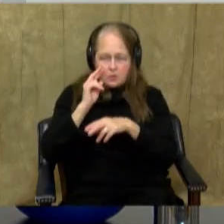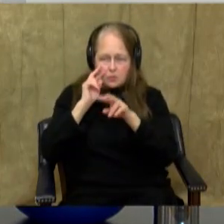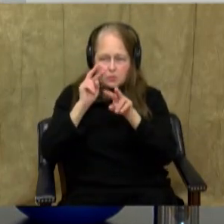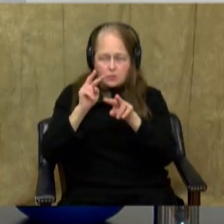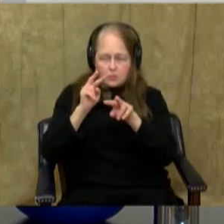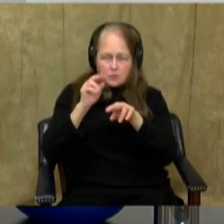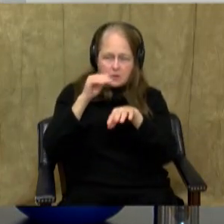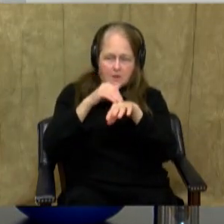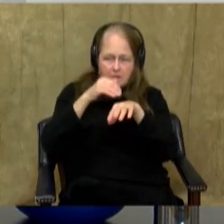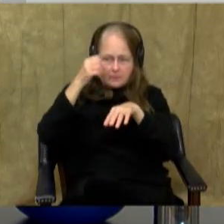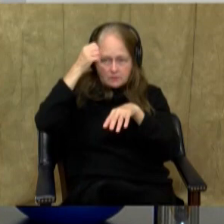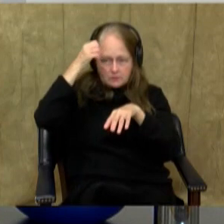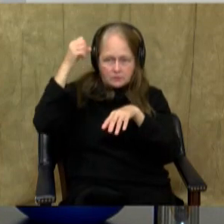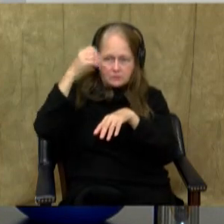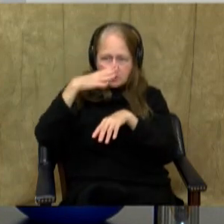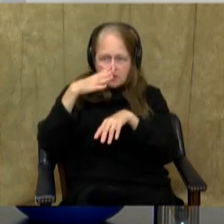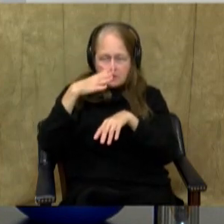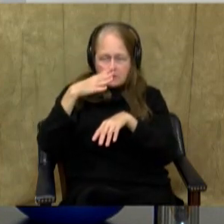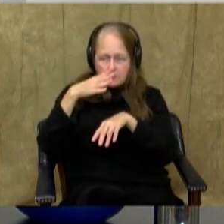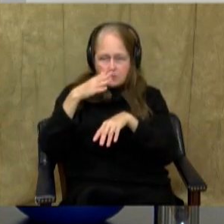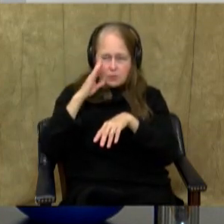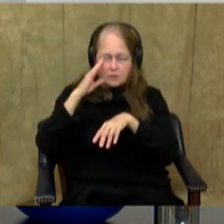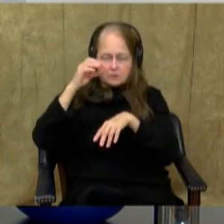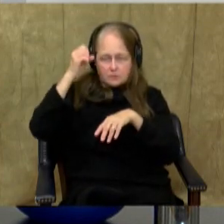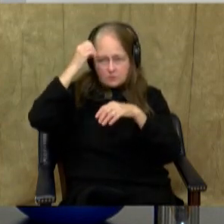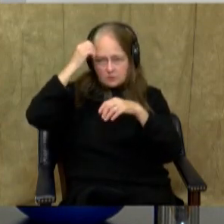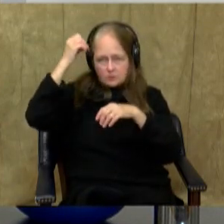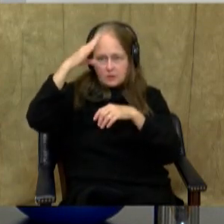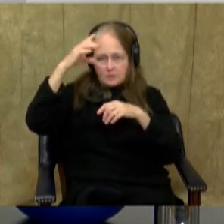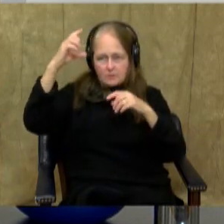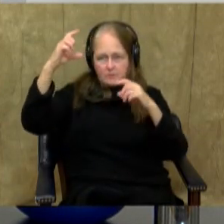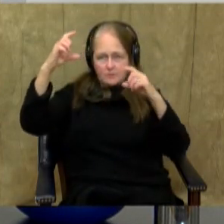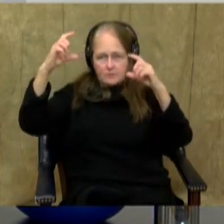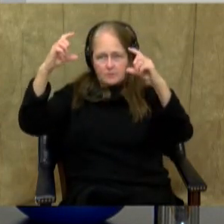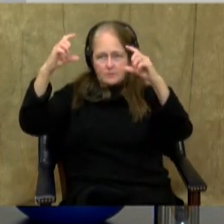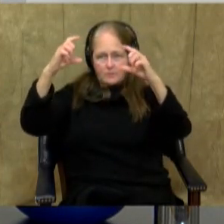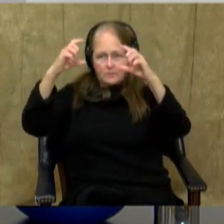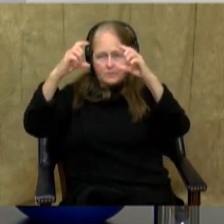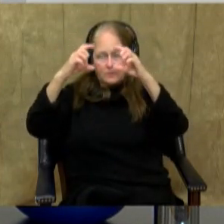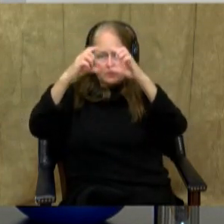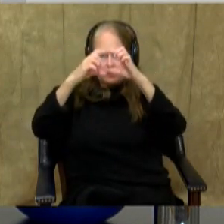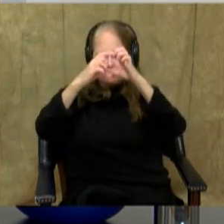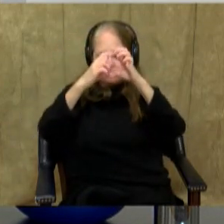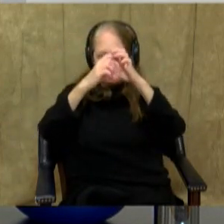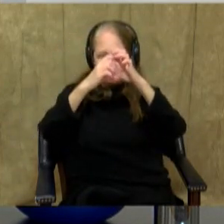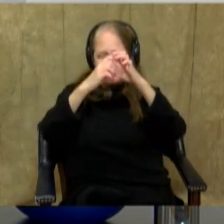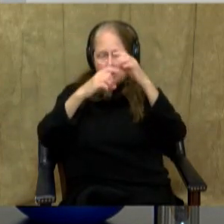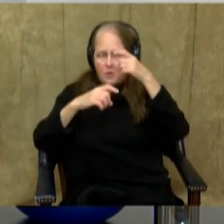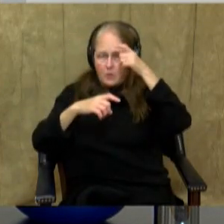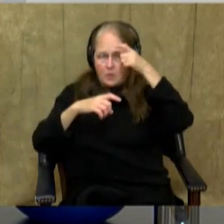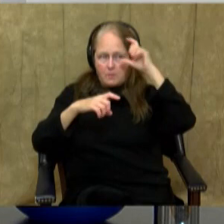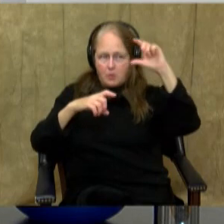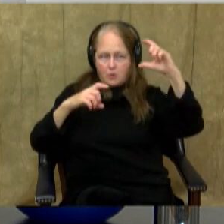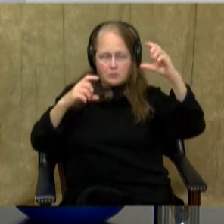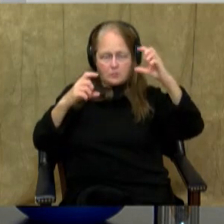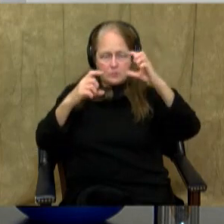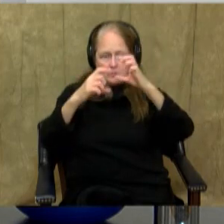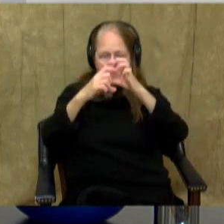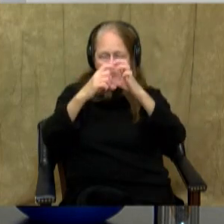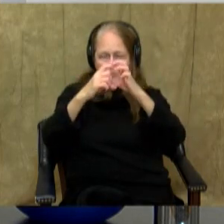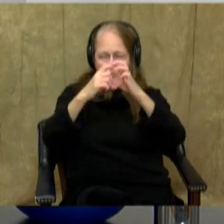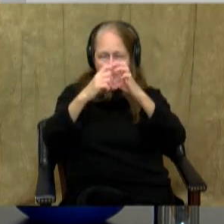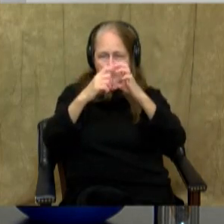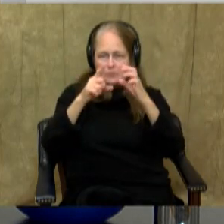looking at the sun. You'll be looking at the sun that's being covered up by the moon. Like, think about it. If you